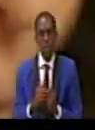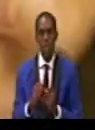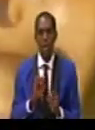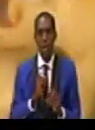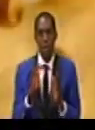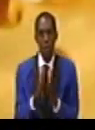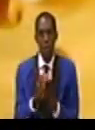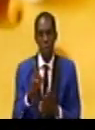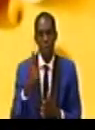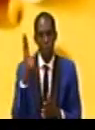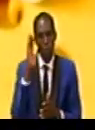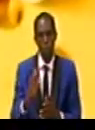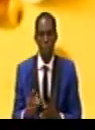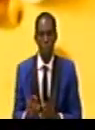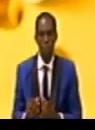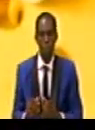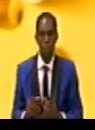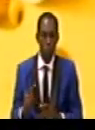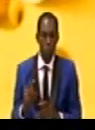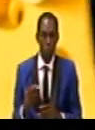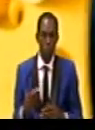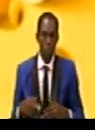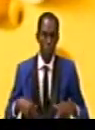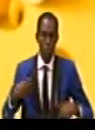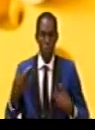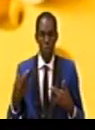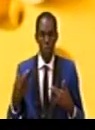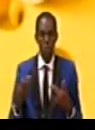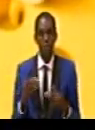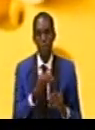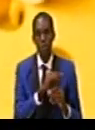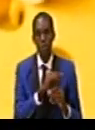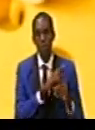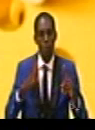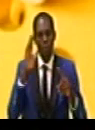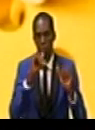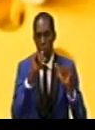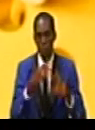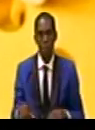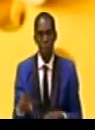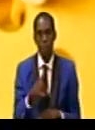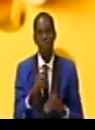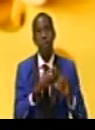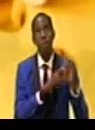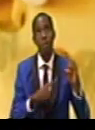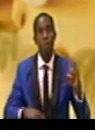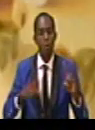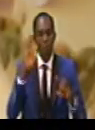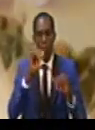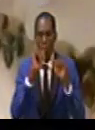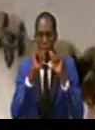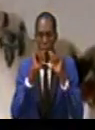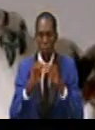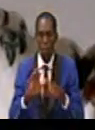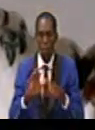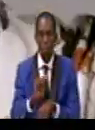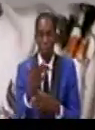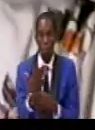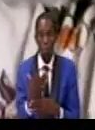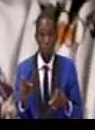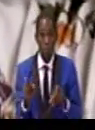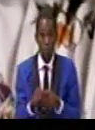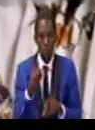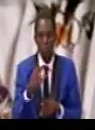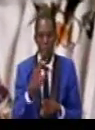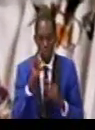God continues to reward you in Jesus' name. The Lord will bless you. The Lord will bless the work of your hand. While you are concerned